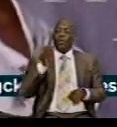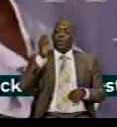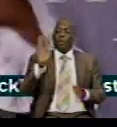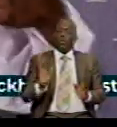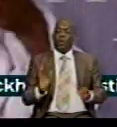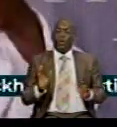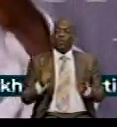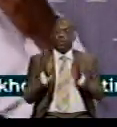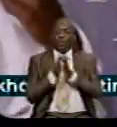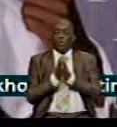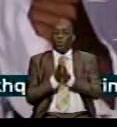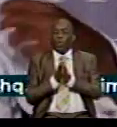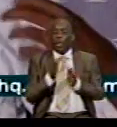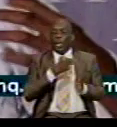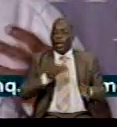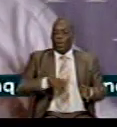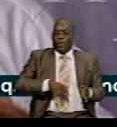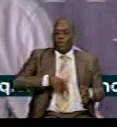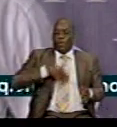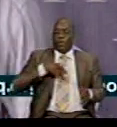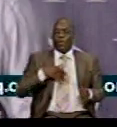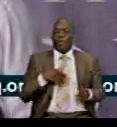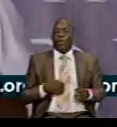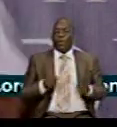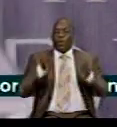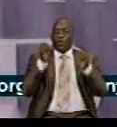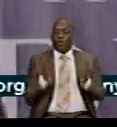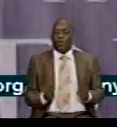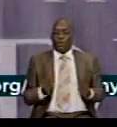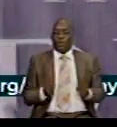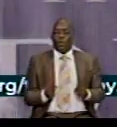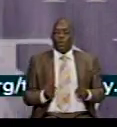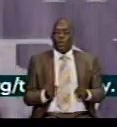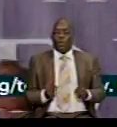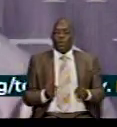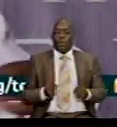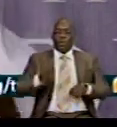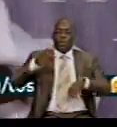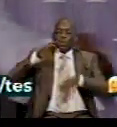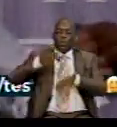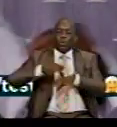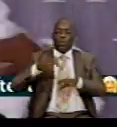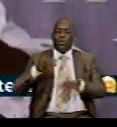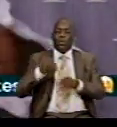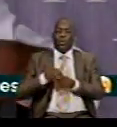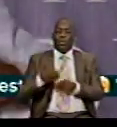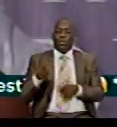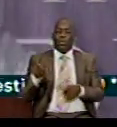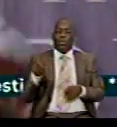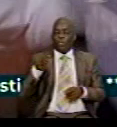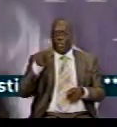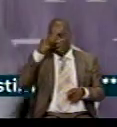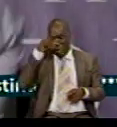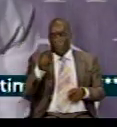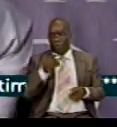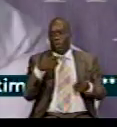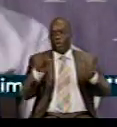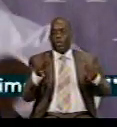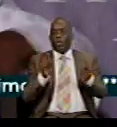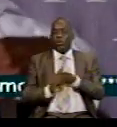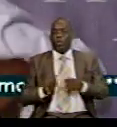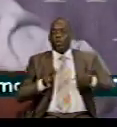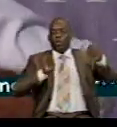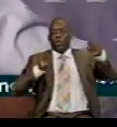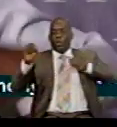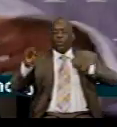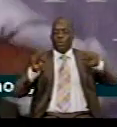I feel a strong current in me. So after the strong current, I wake up. I was trying to do exercise because everywhere in my back